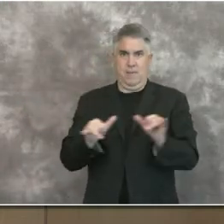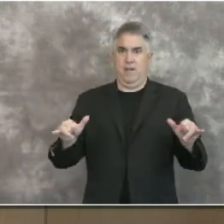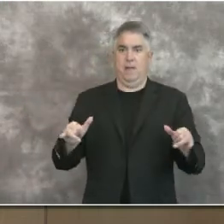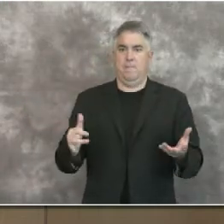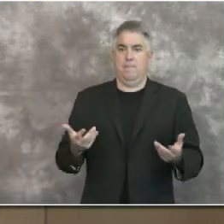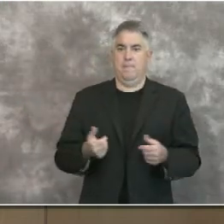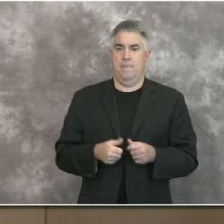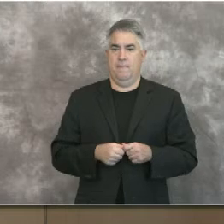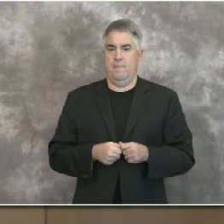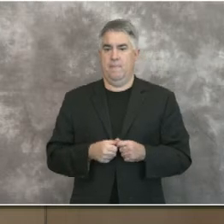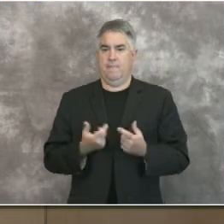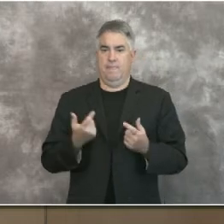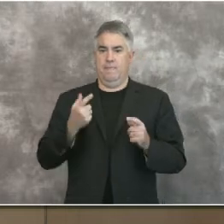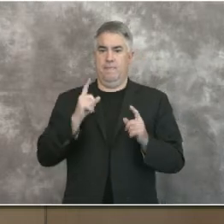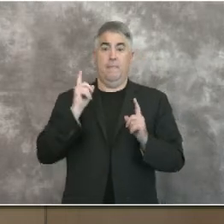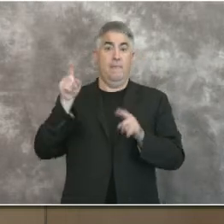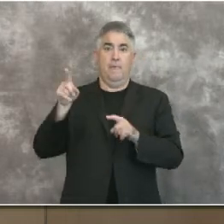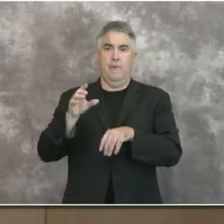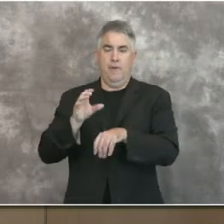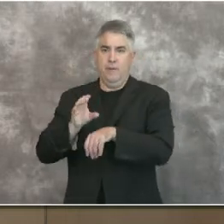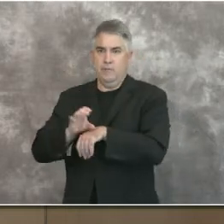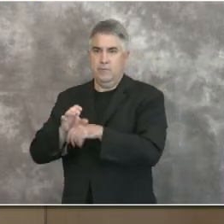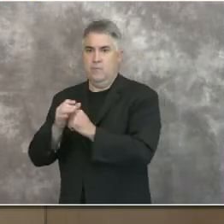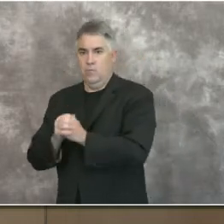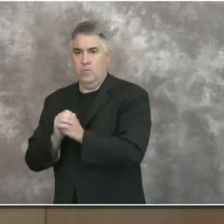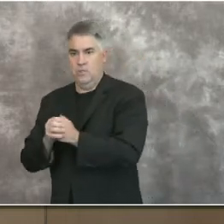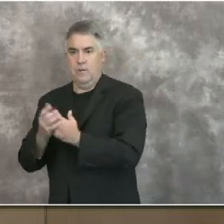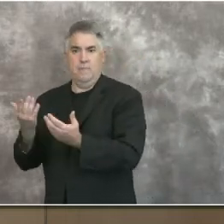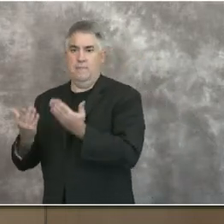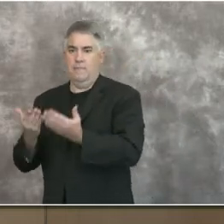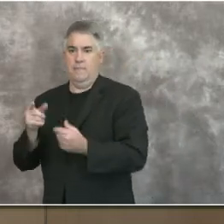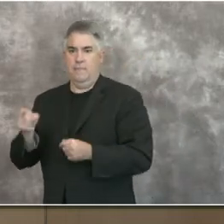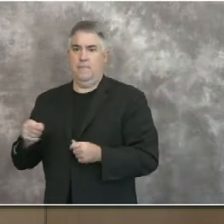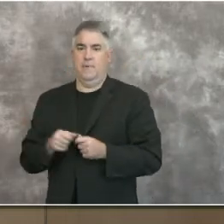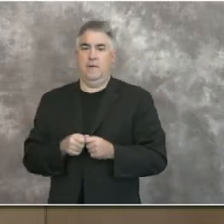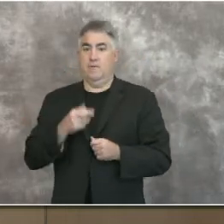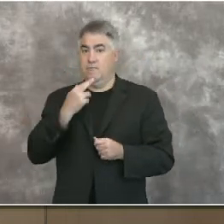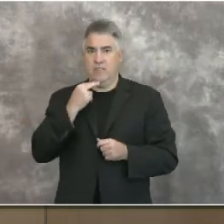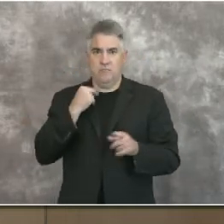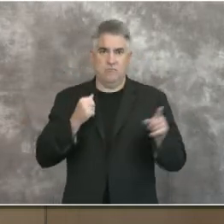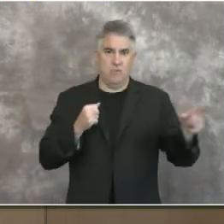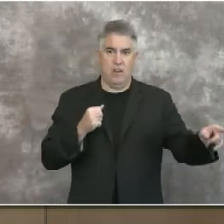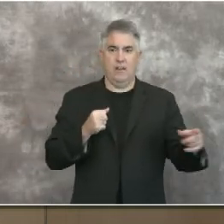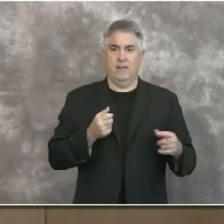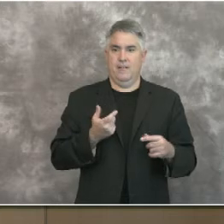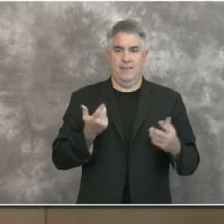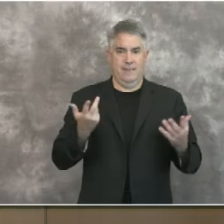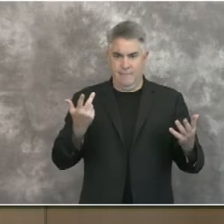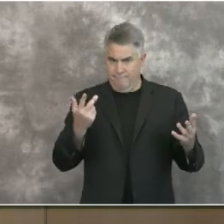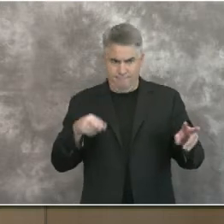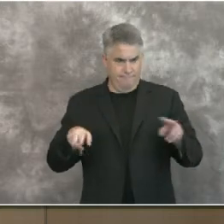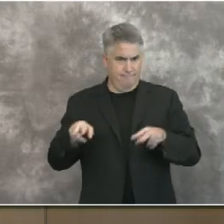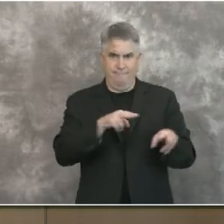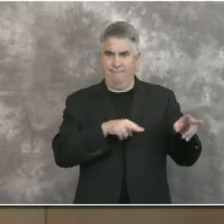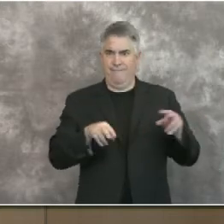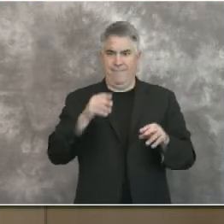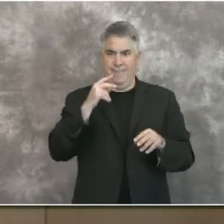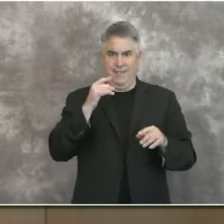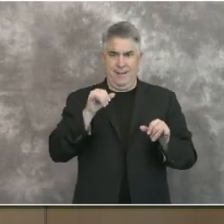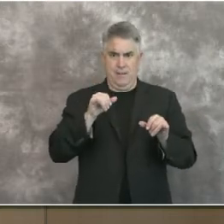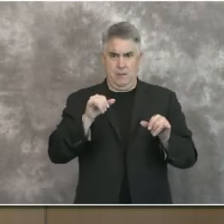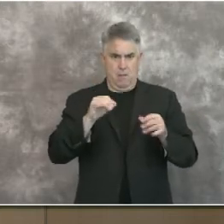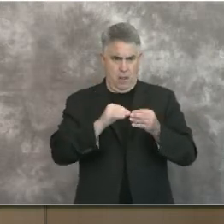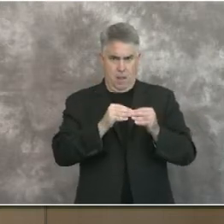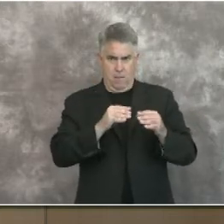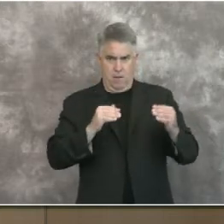attended worship services or any restaurants. And if we see any patterns, then we can go back